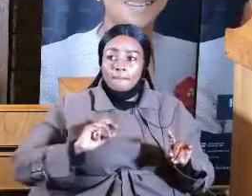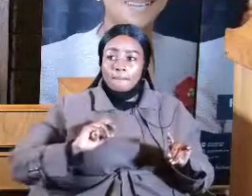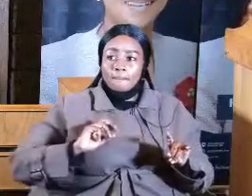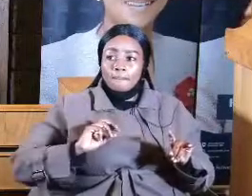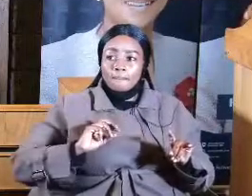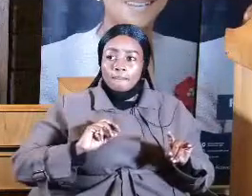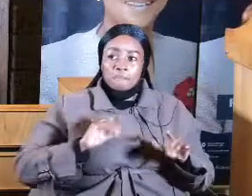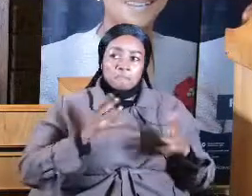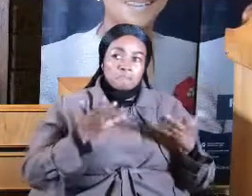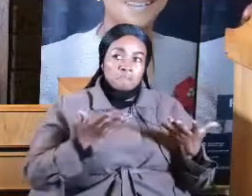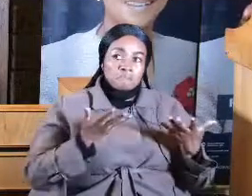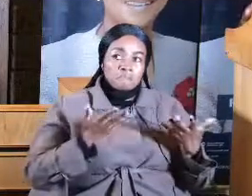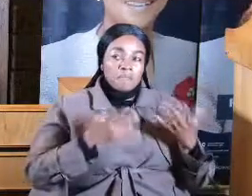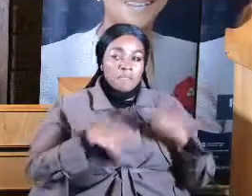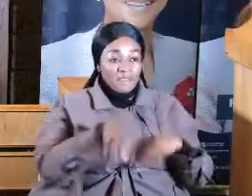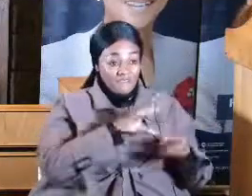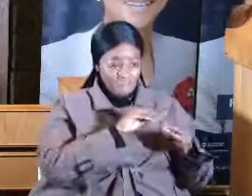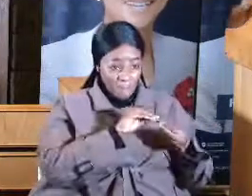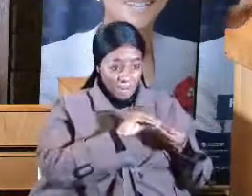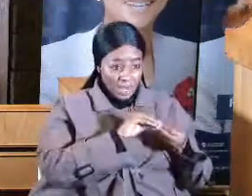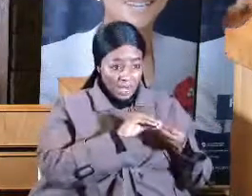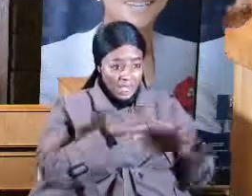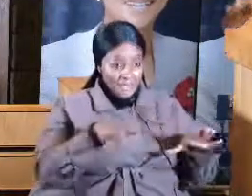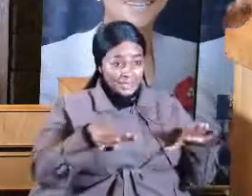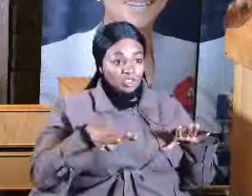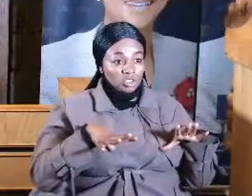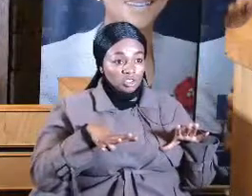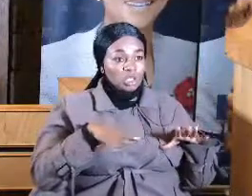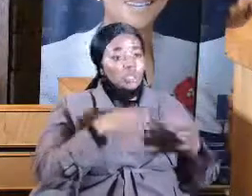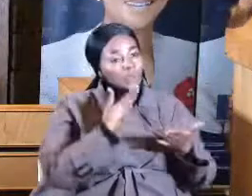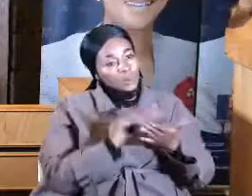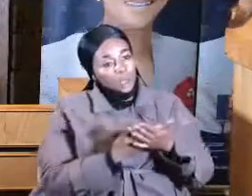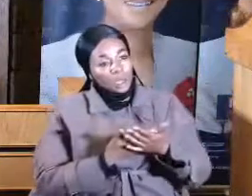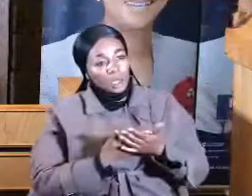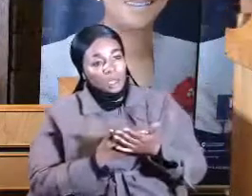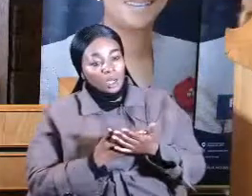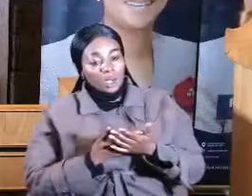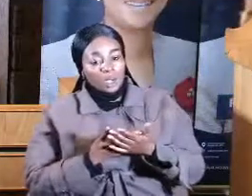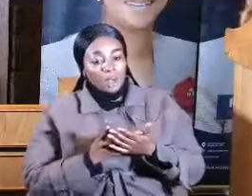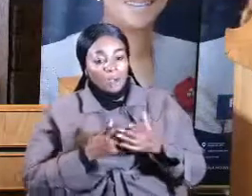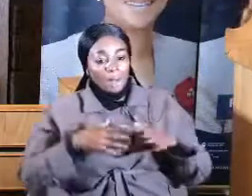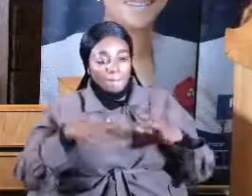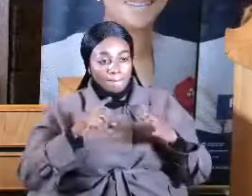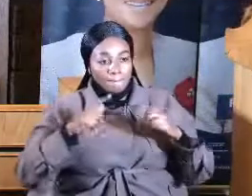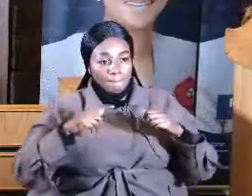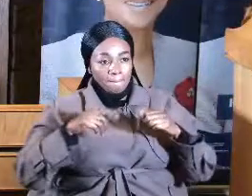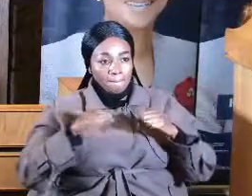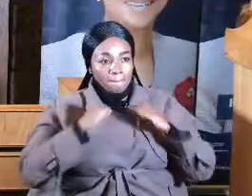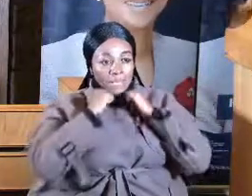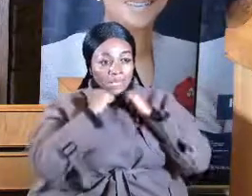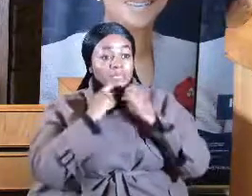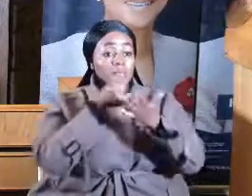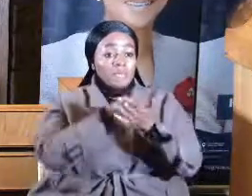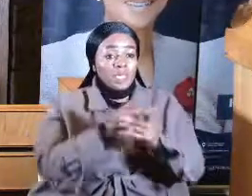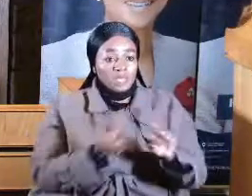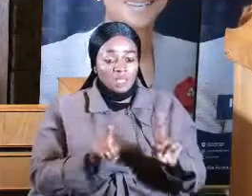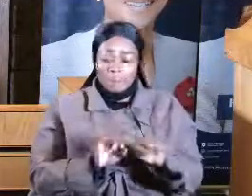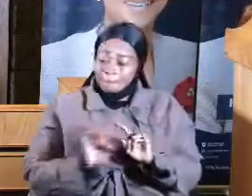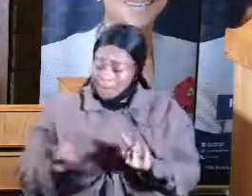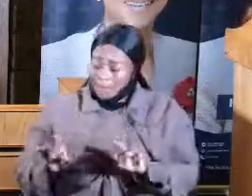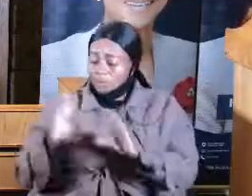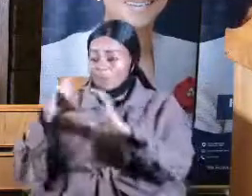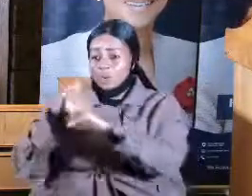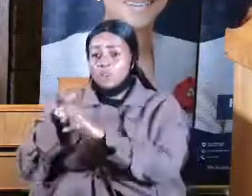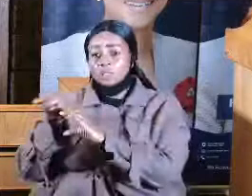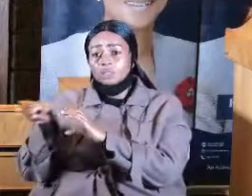better families, they are able to be covered by parents to pay the loans. But talk about these ones